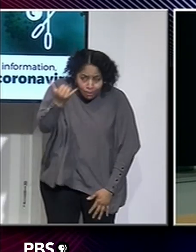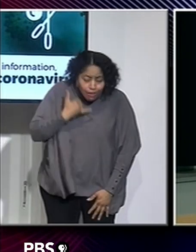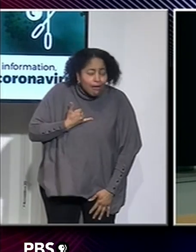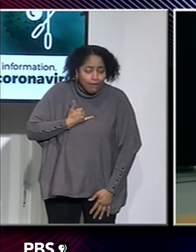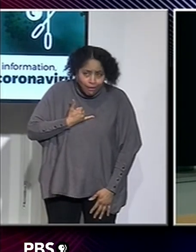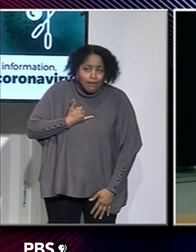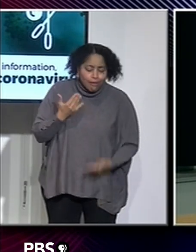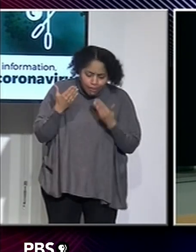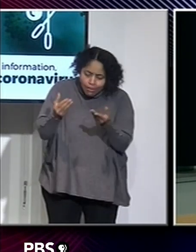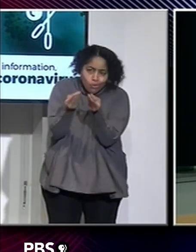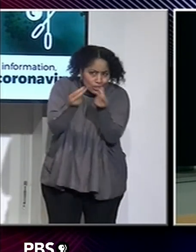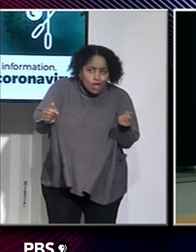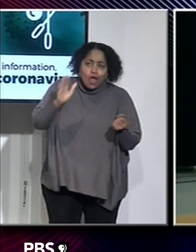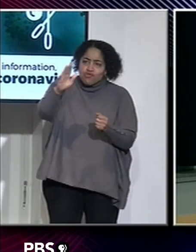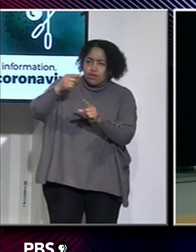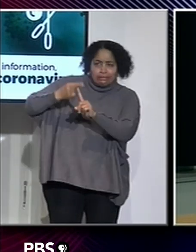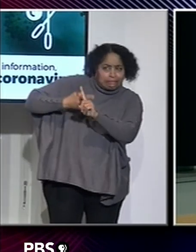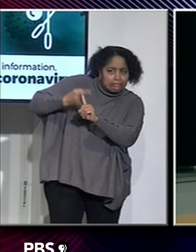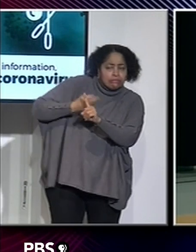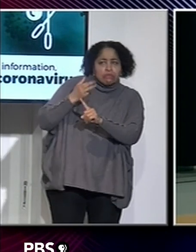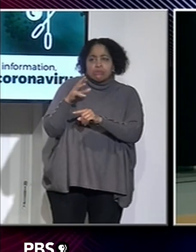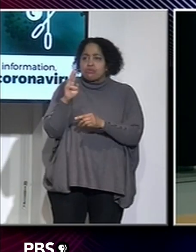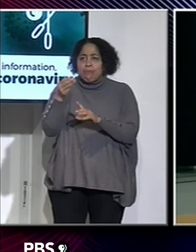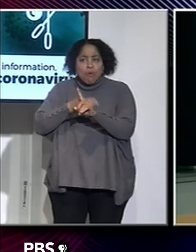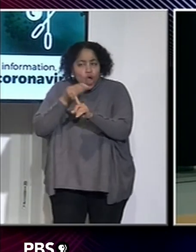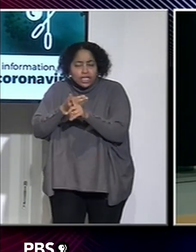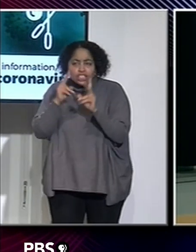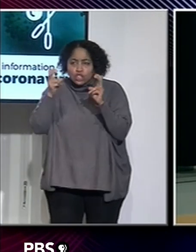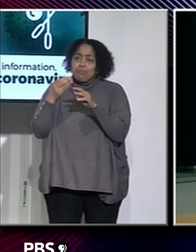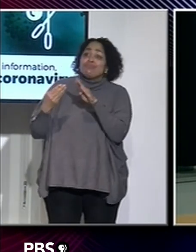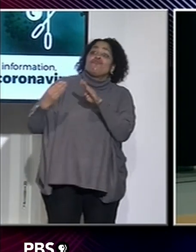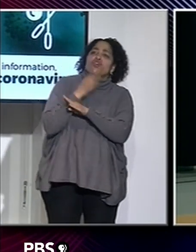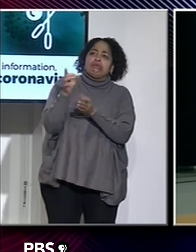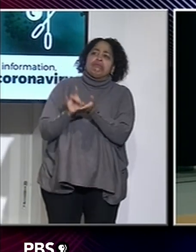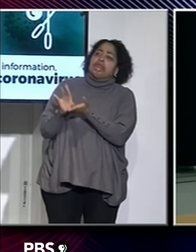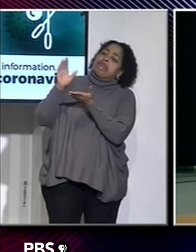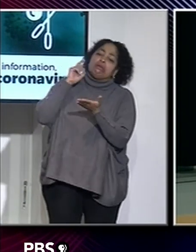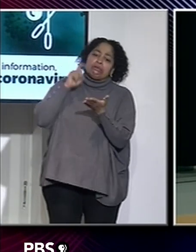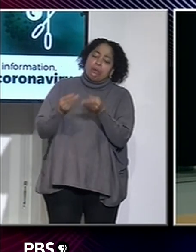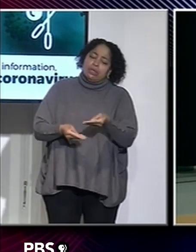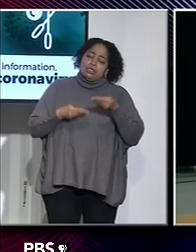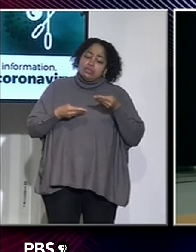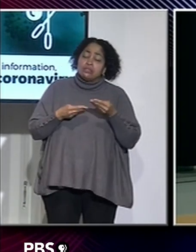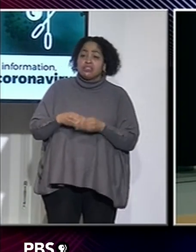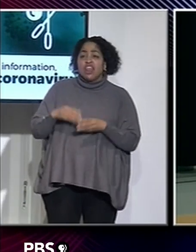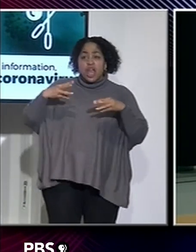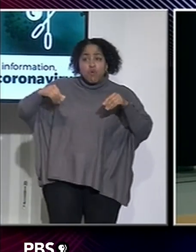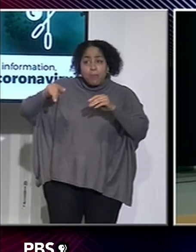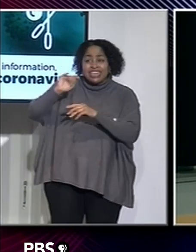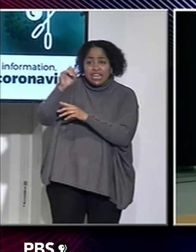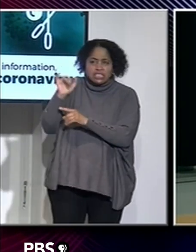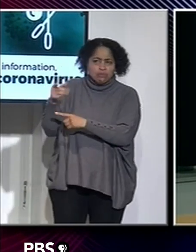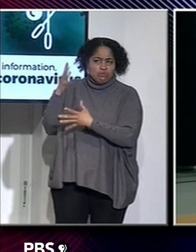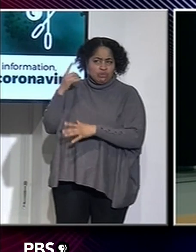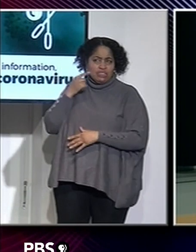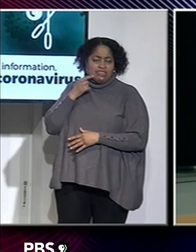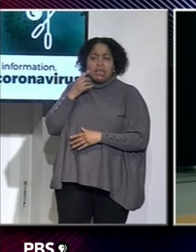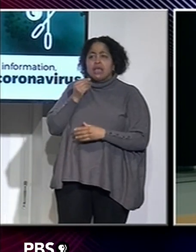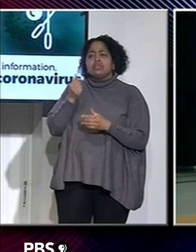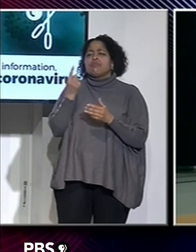issue before you get an eviction notice. Property tax assistance, as the mayor stated, and something new that we